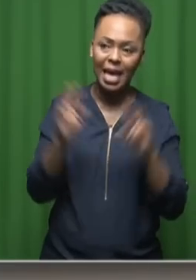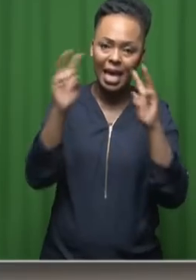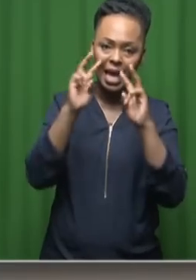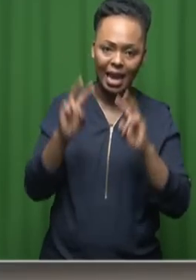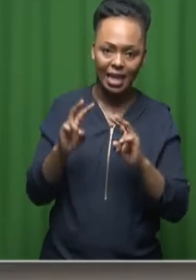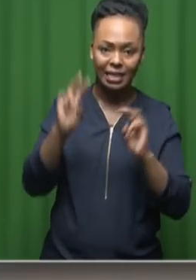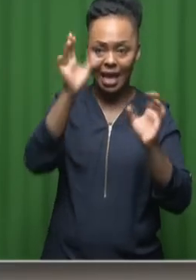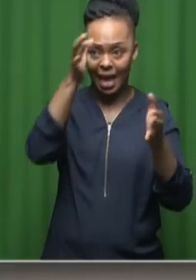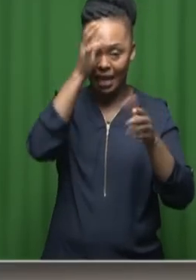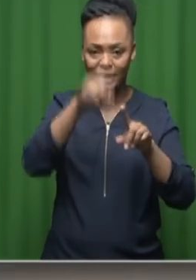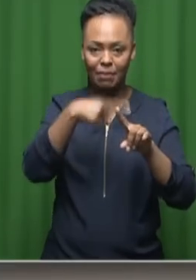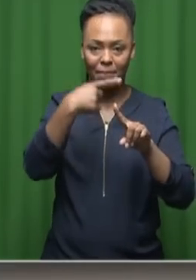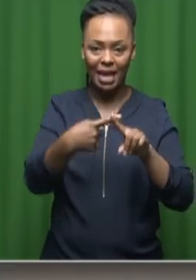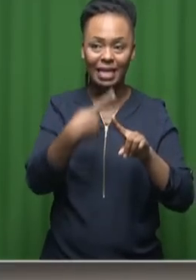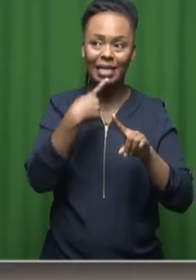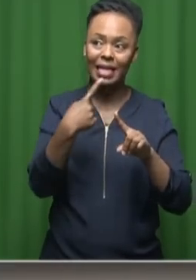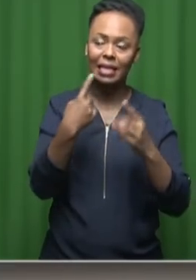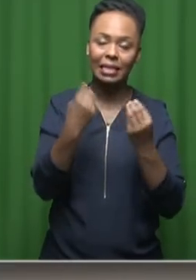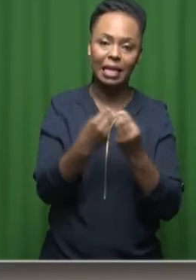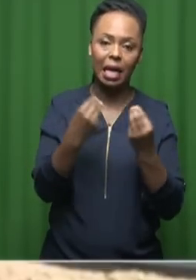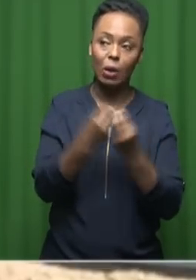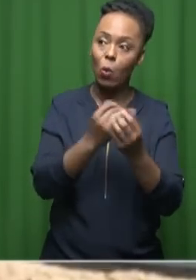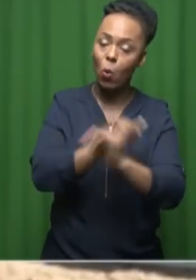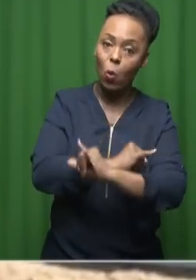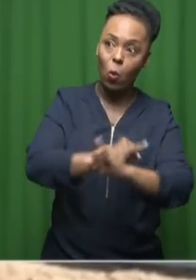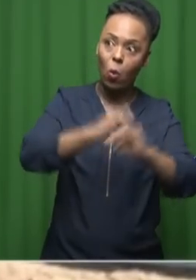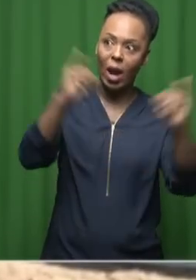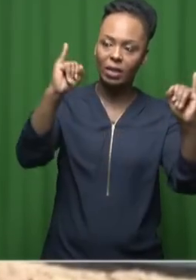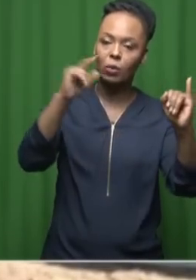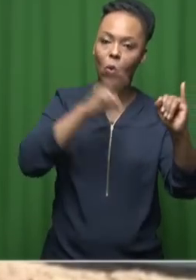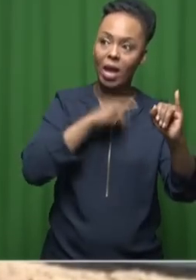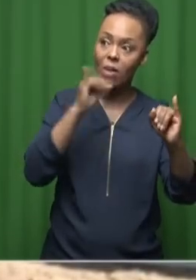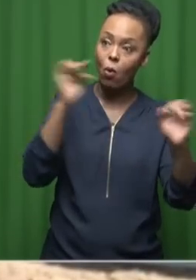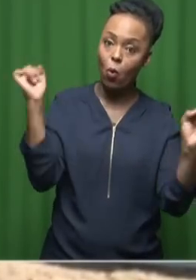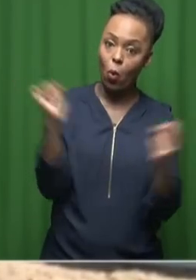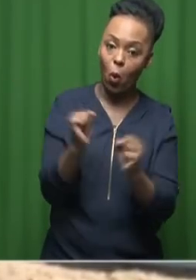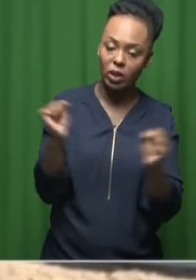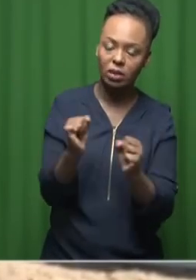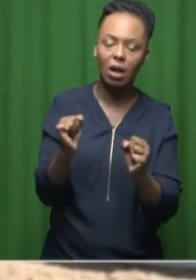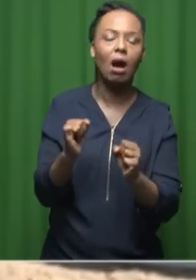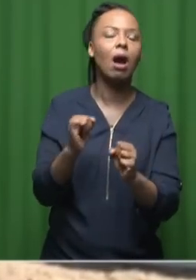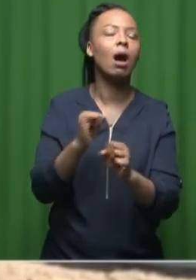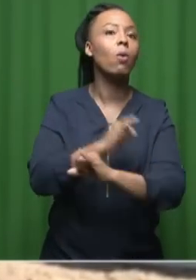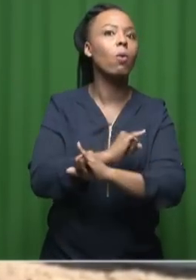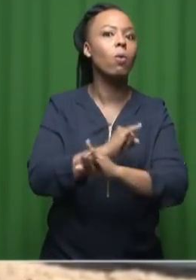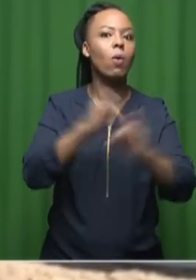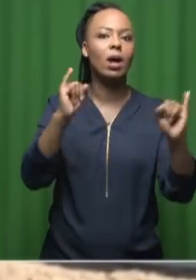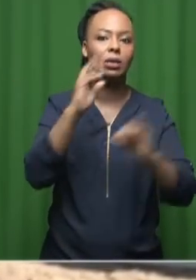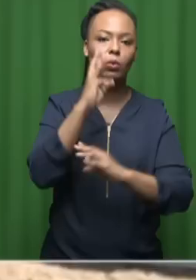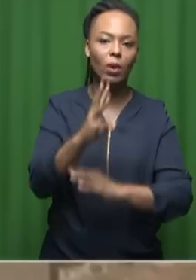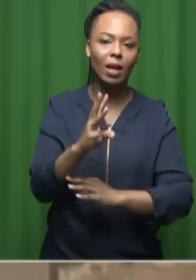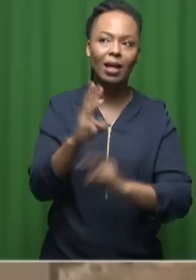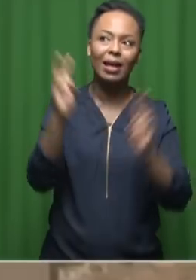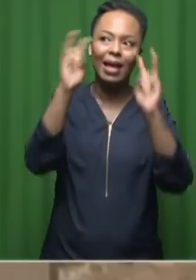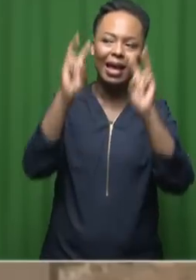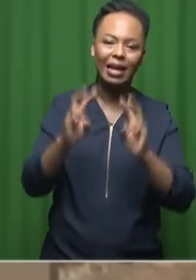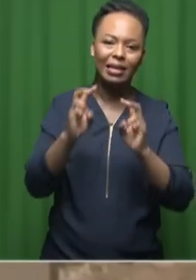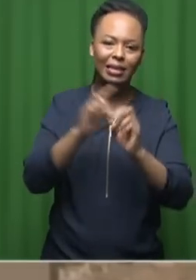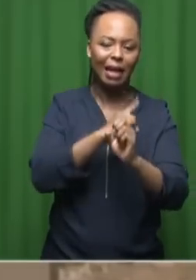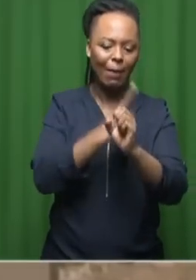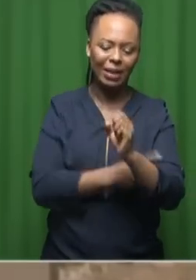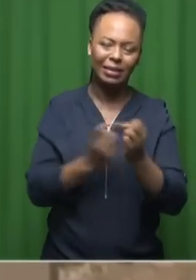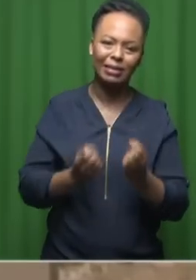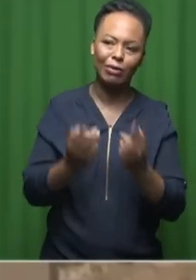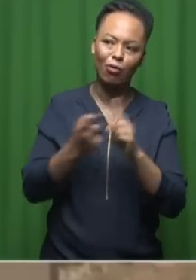are only going to get worse as the weather gets colder. So to discuss energy generation capacity of